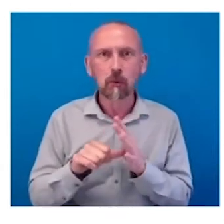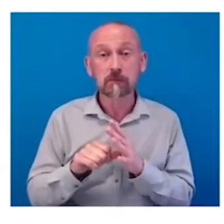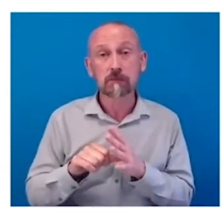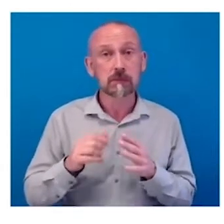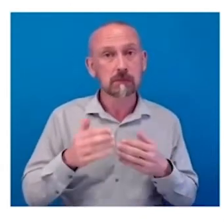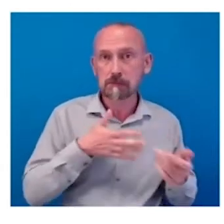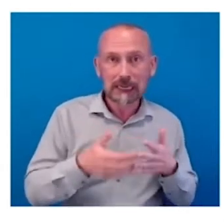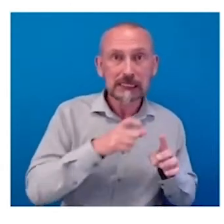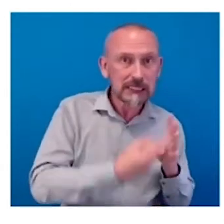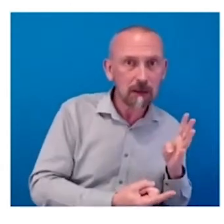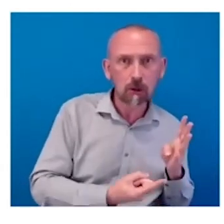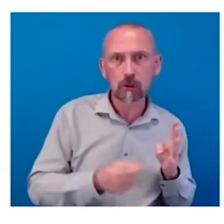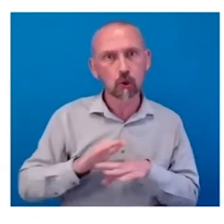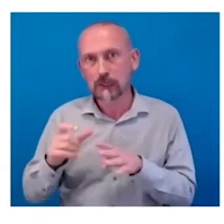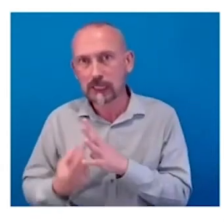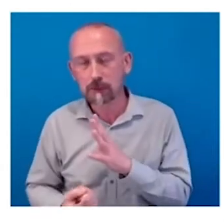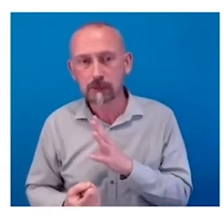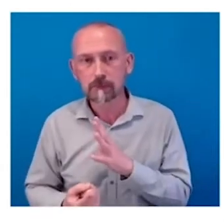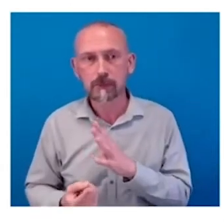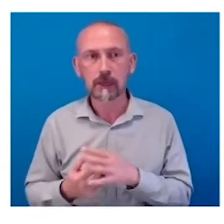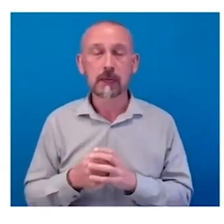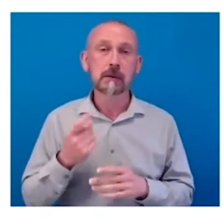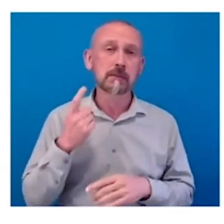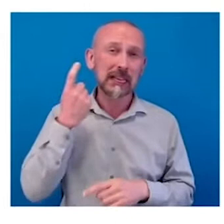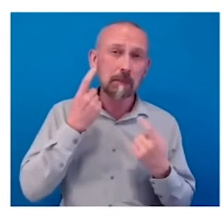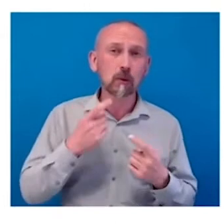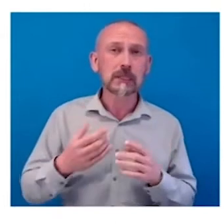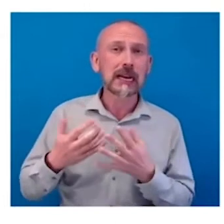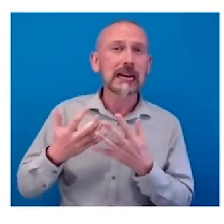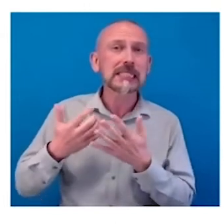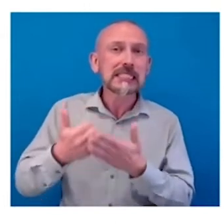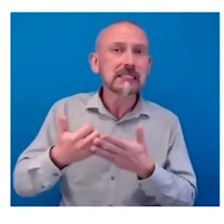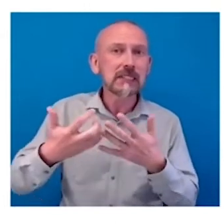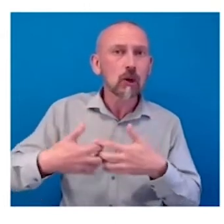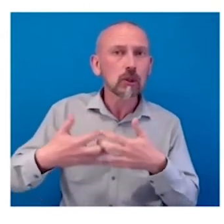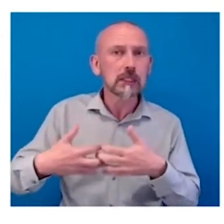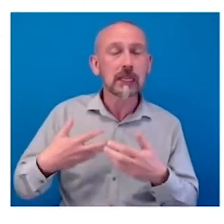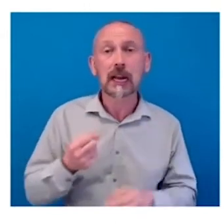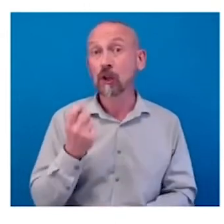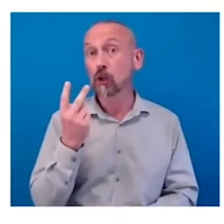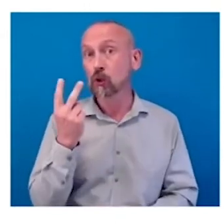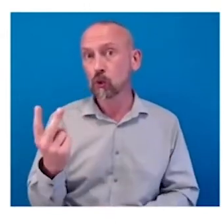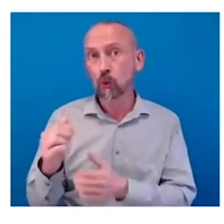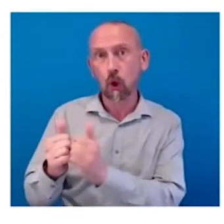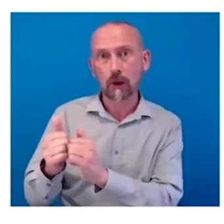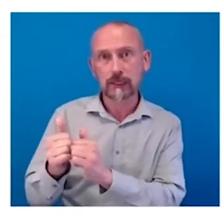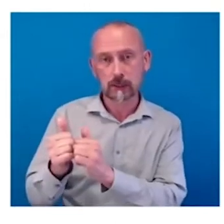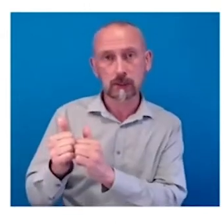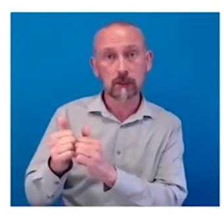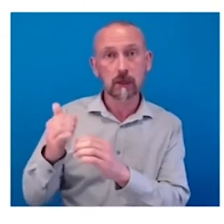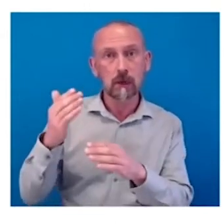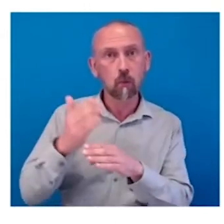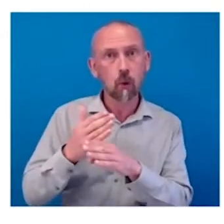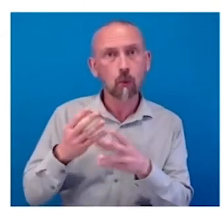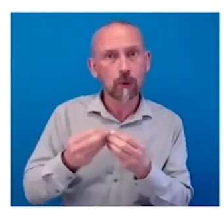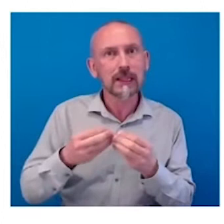assistive technology. I know I have 2 colleagues that use assistive tech. We have a whole security system to work from home, and we